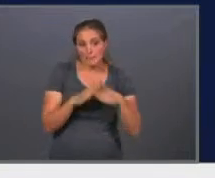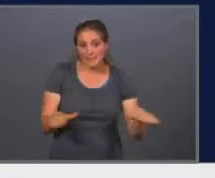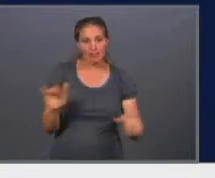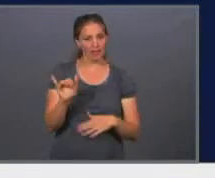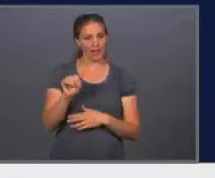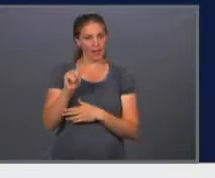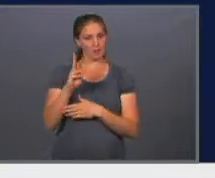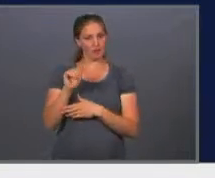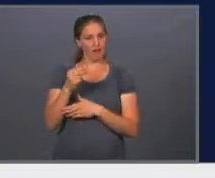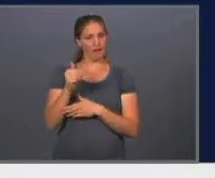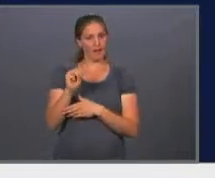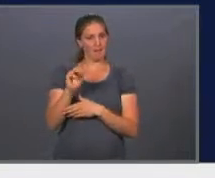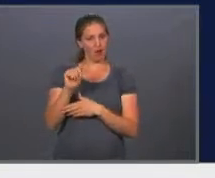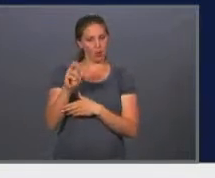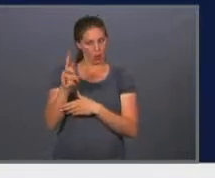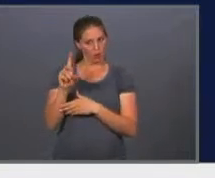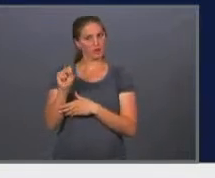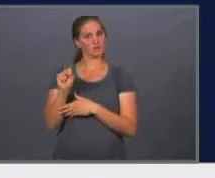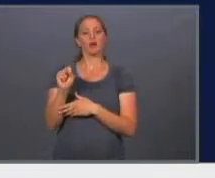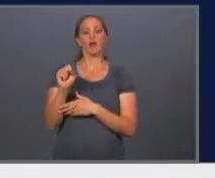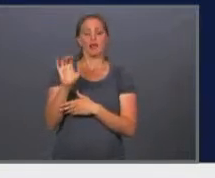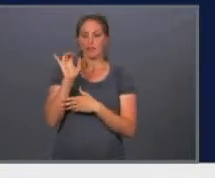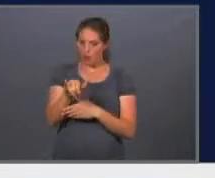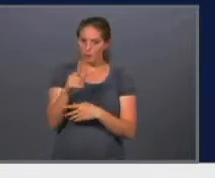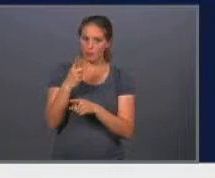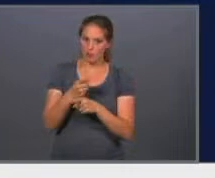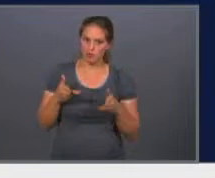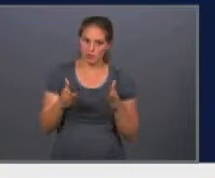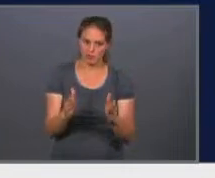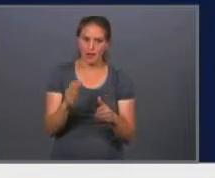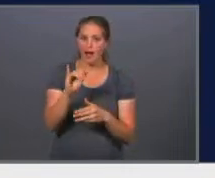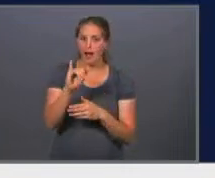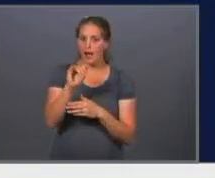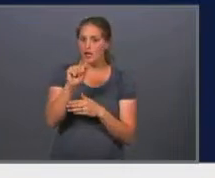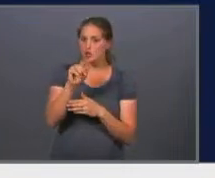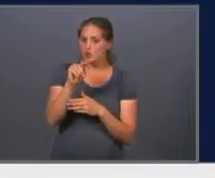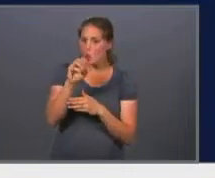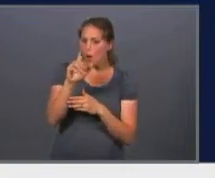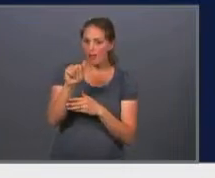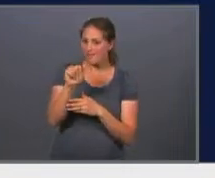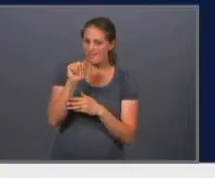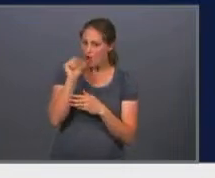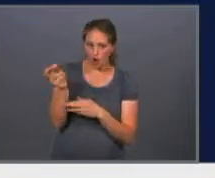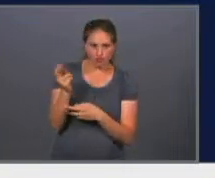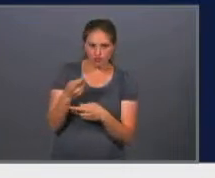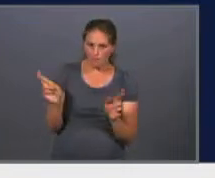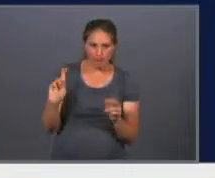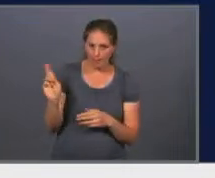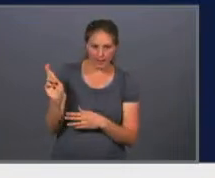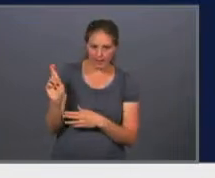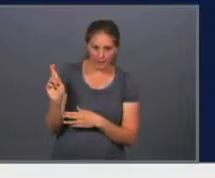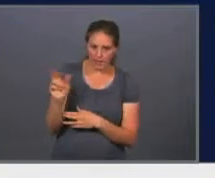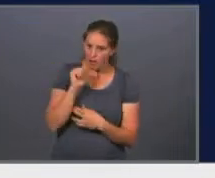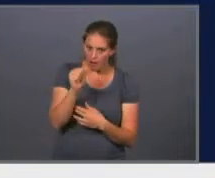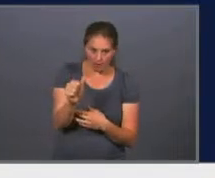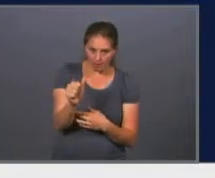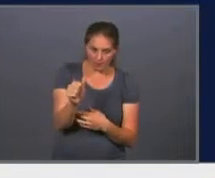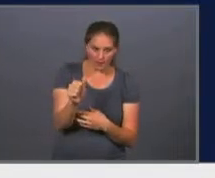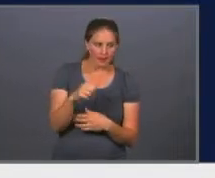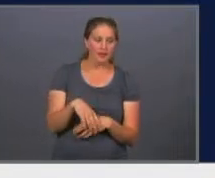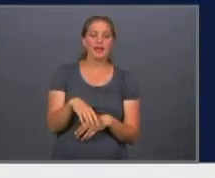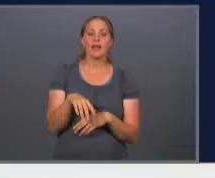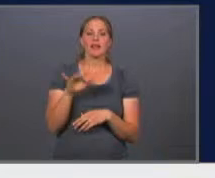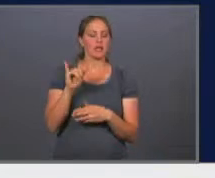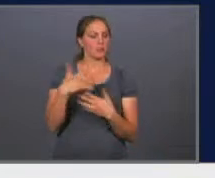Accords, that is in absolutely the right direction. The Ayatollah is not a republic. The Ayatollah is the most